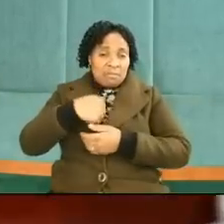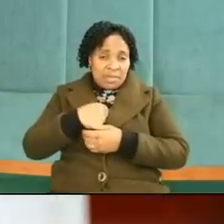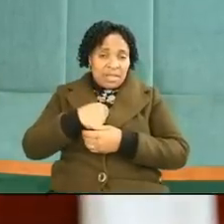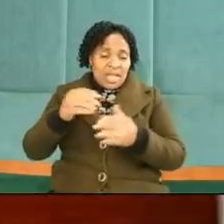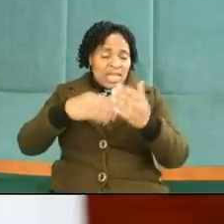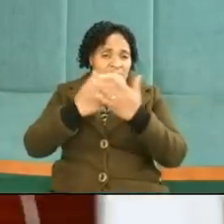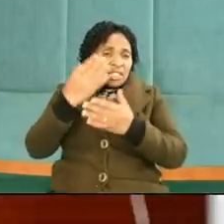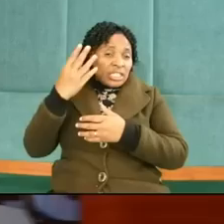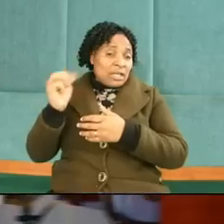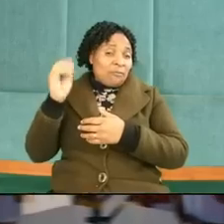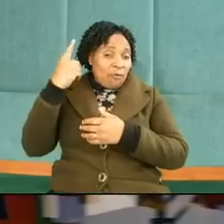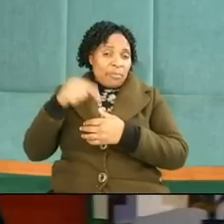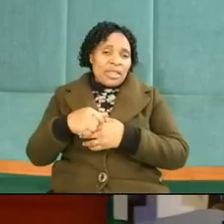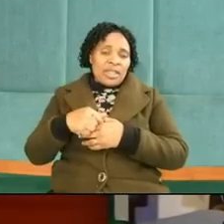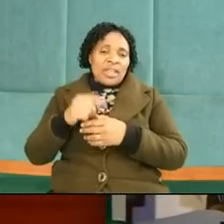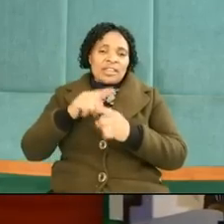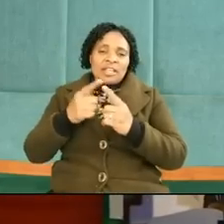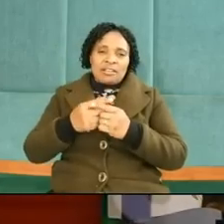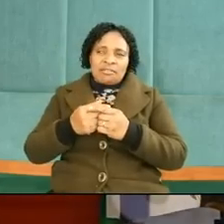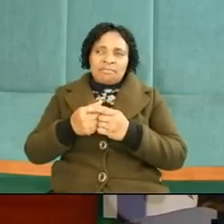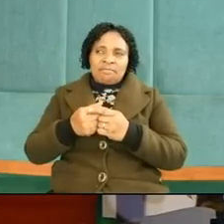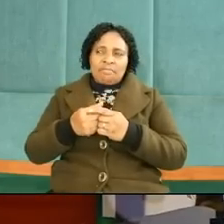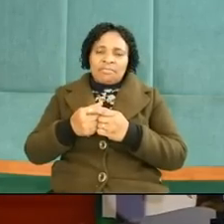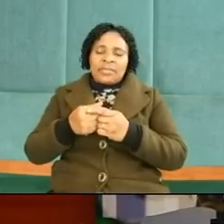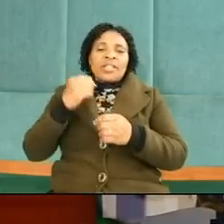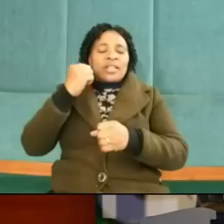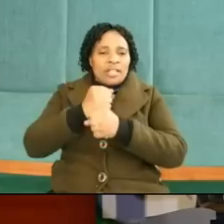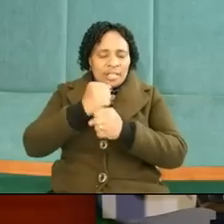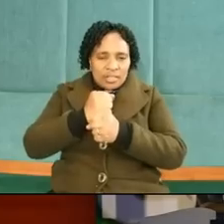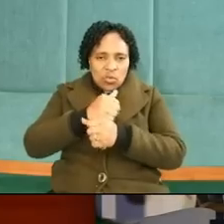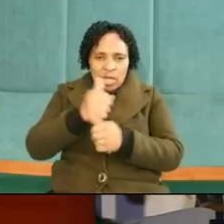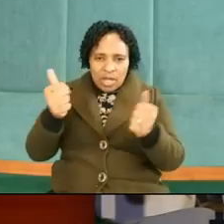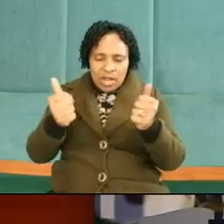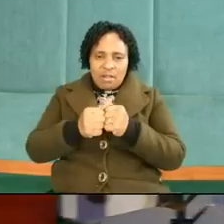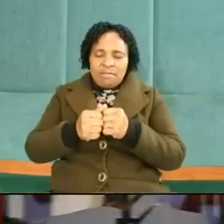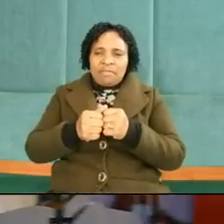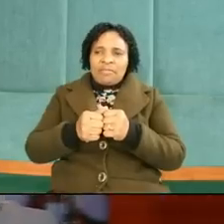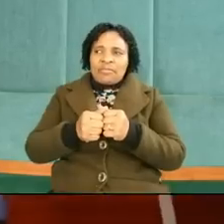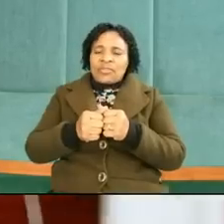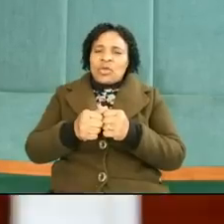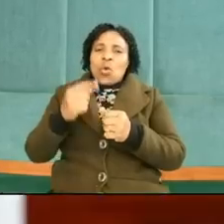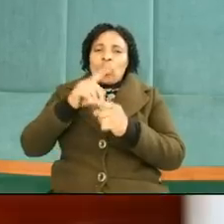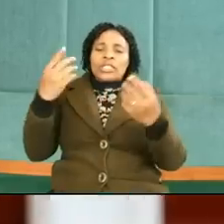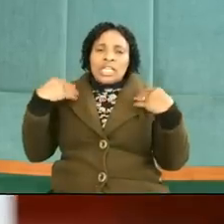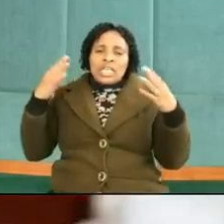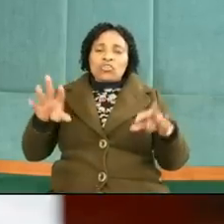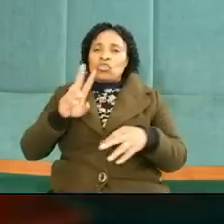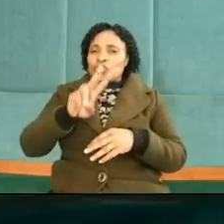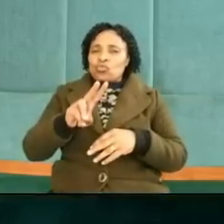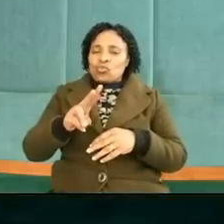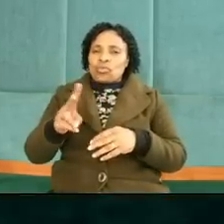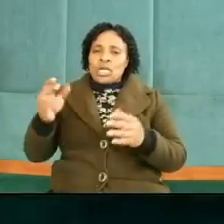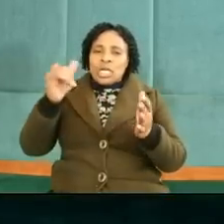reach them for me? And of course, they did. They did. When the angels, when the two angels